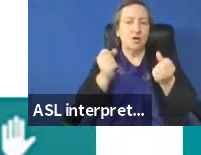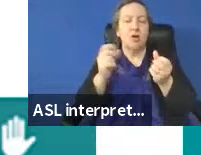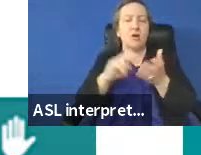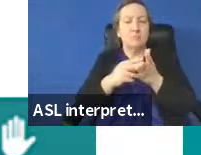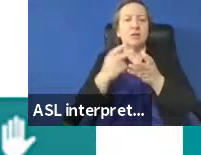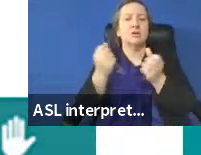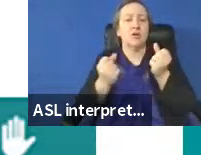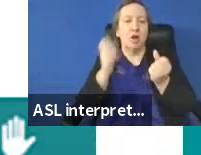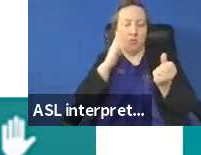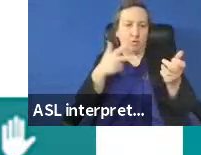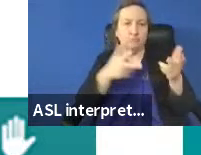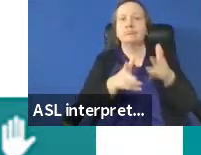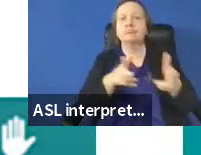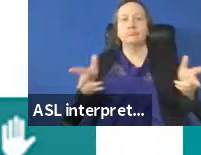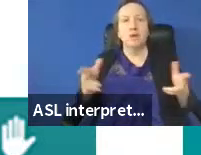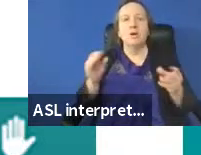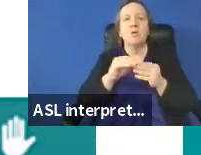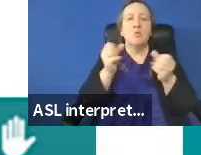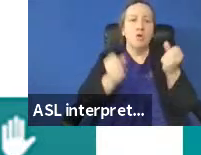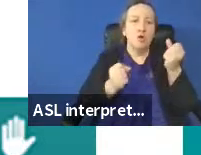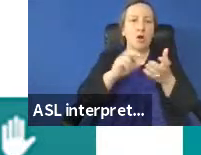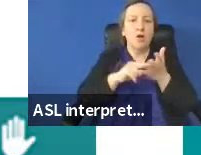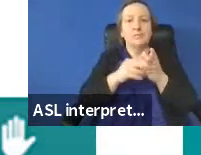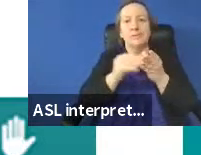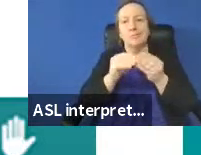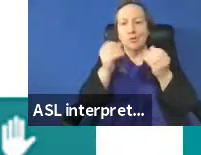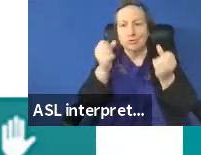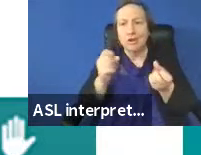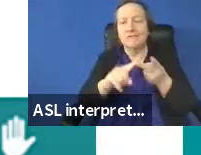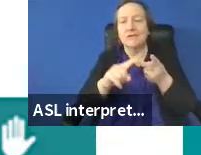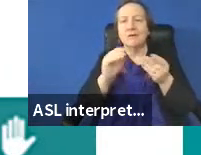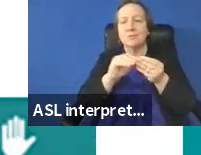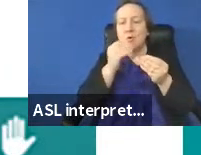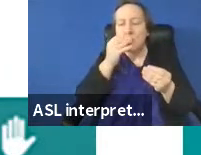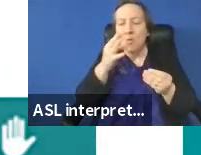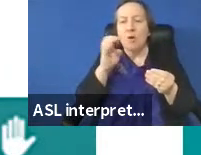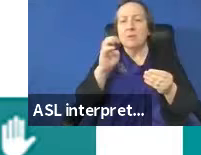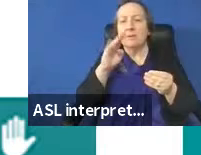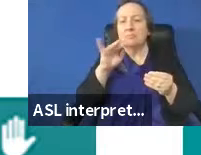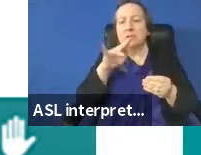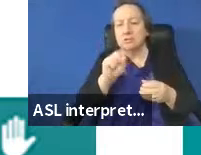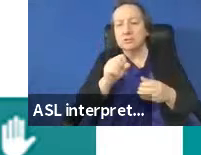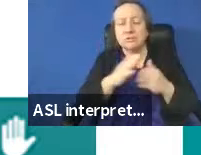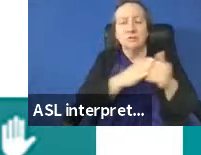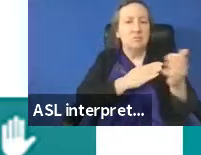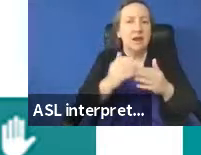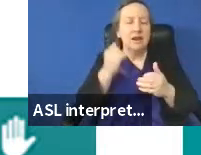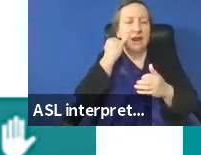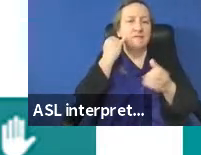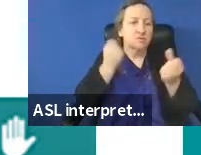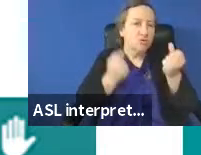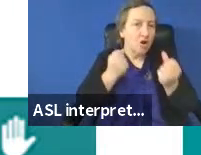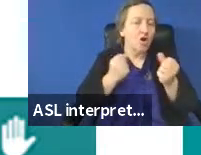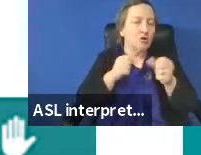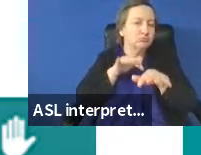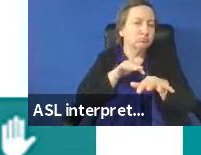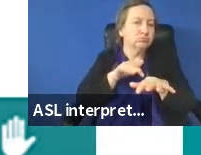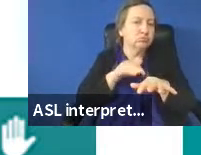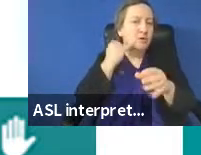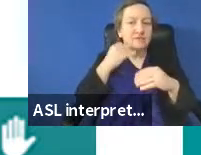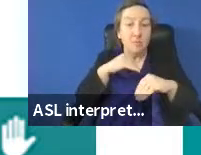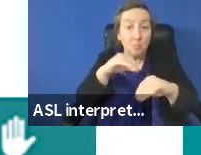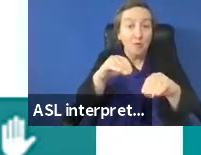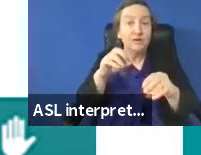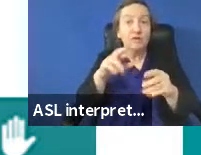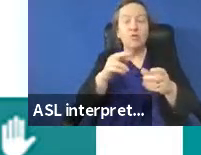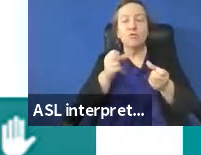them. More cars means more driving. More driving means more warming emissions, regardless of if the cars are in congestion or if they're moving. More